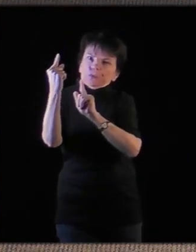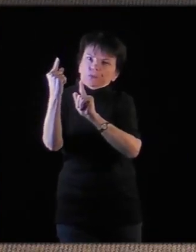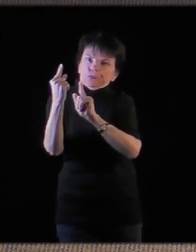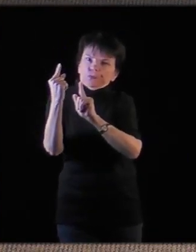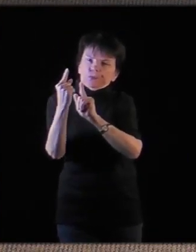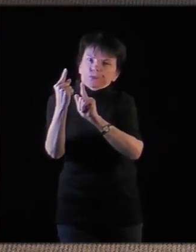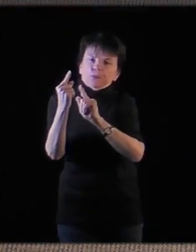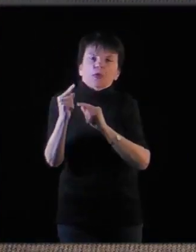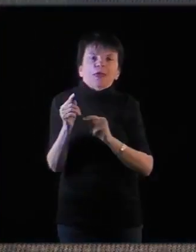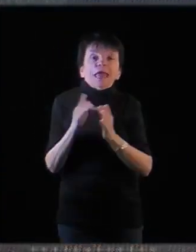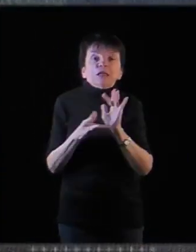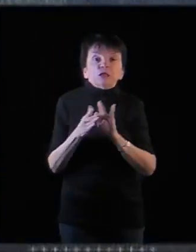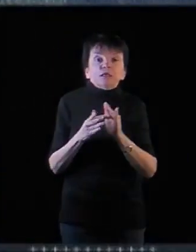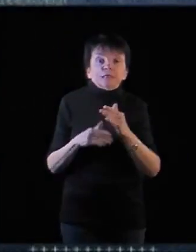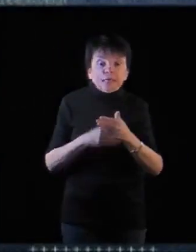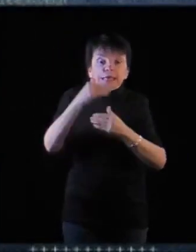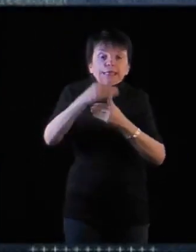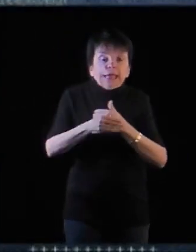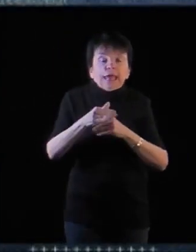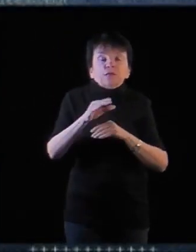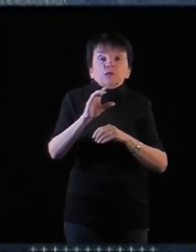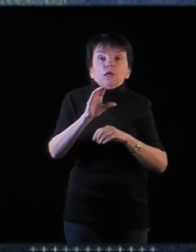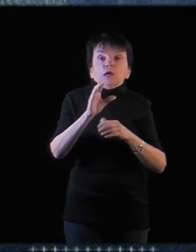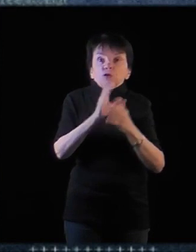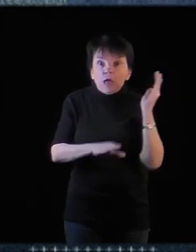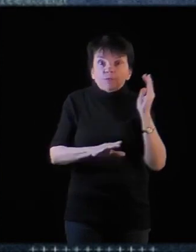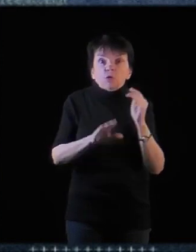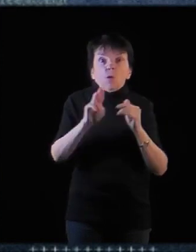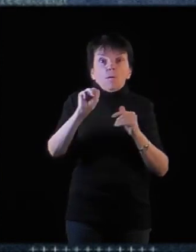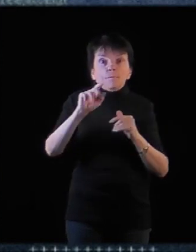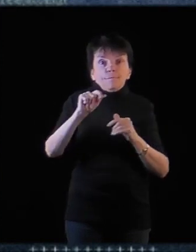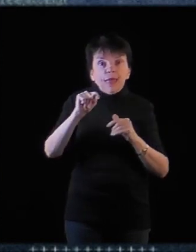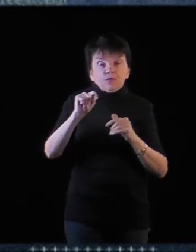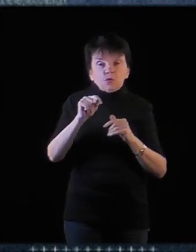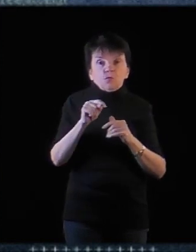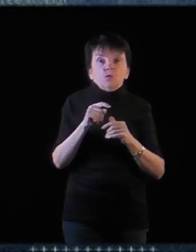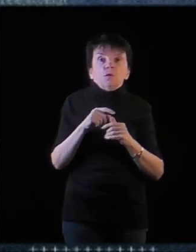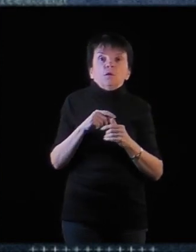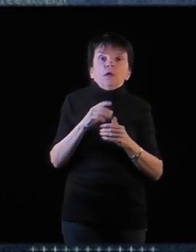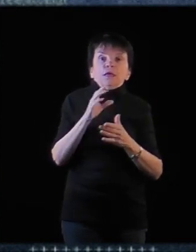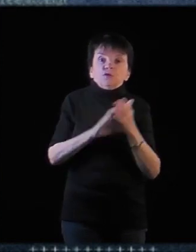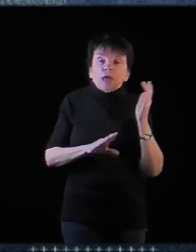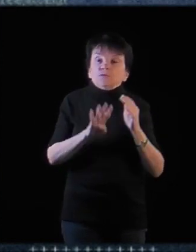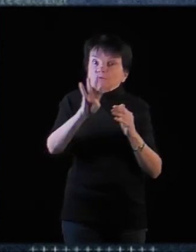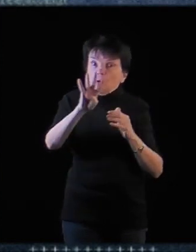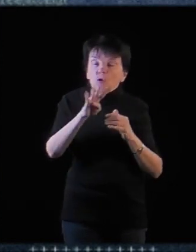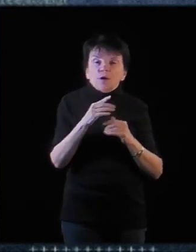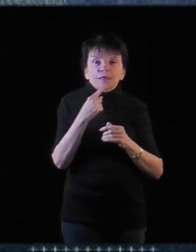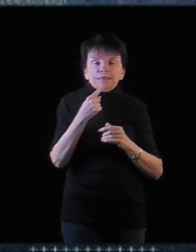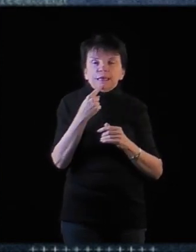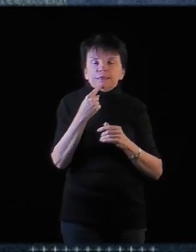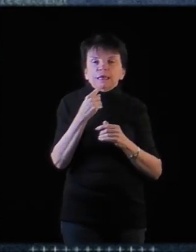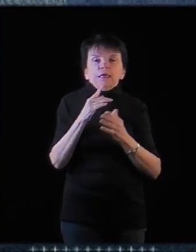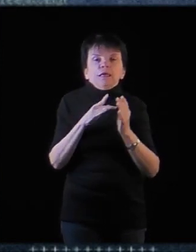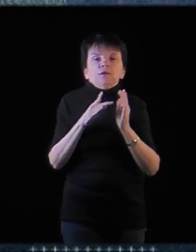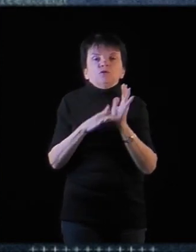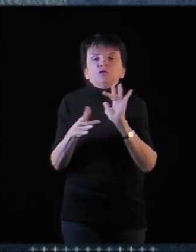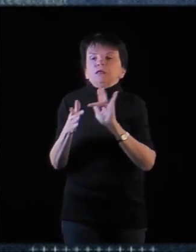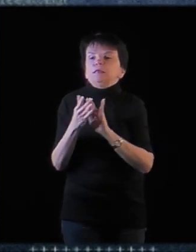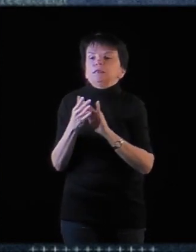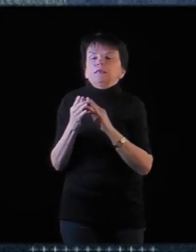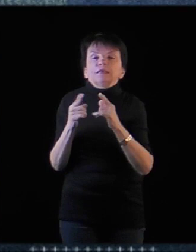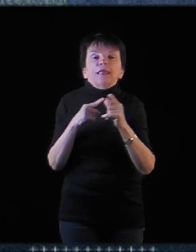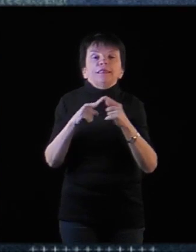gospel, picks it up in verse 17 of chapter 4, where he says, "From that time on, Jesus began to